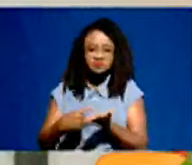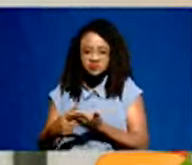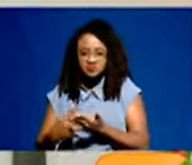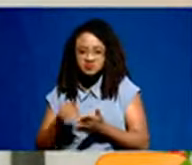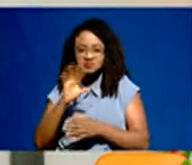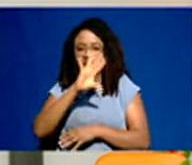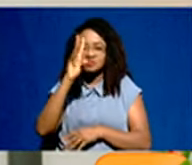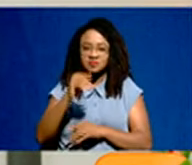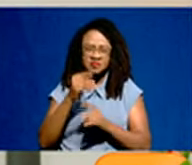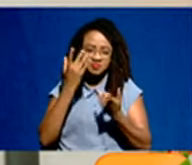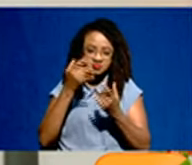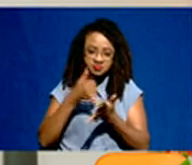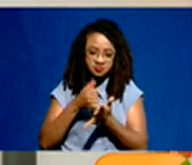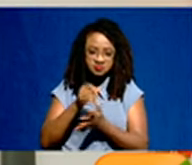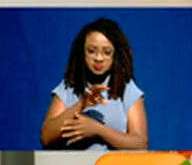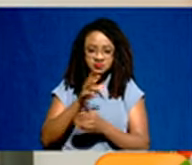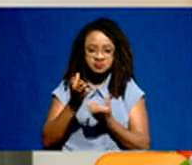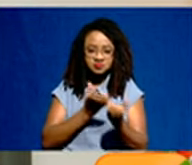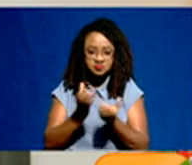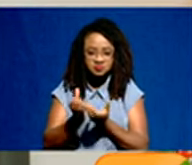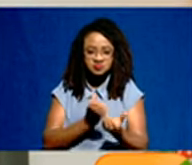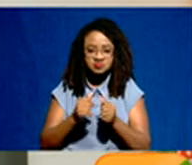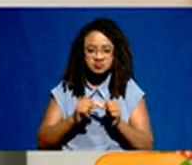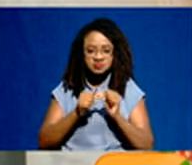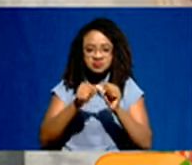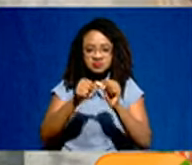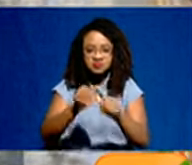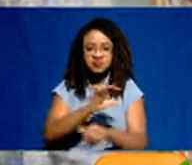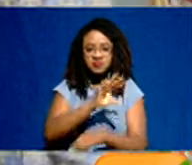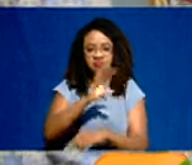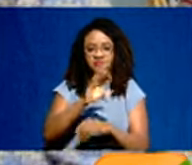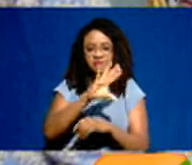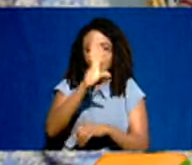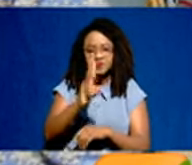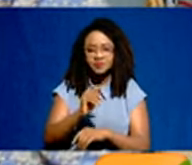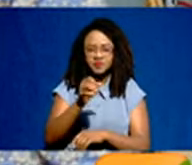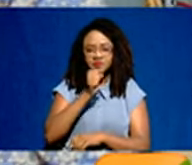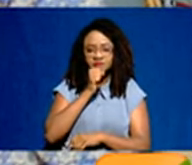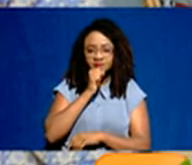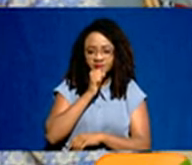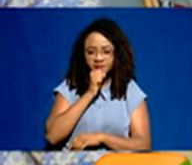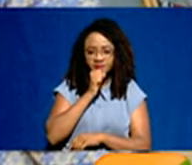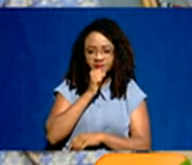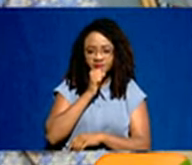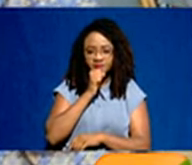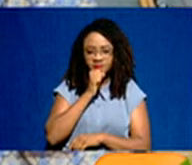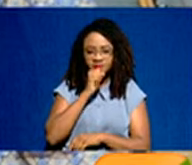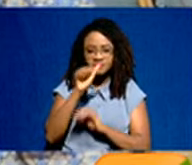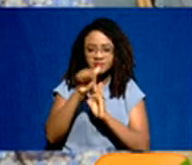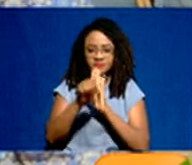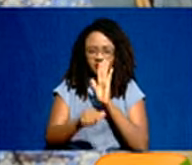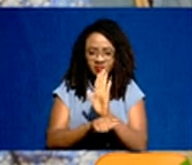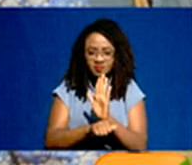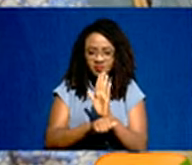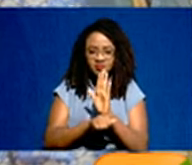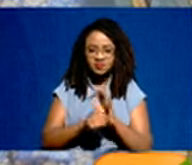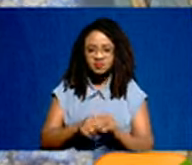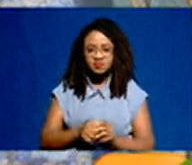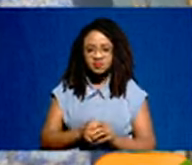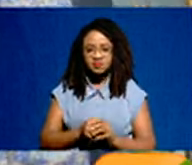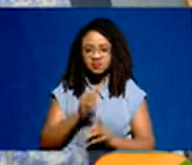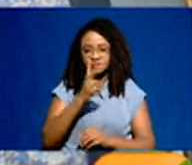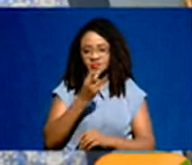AU initiatives, including the Africa Continental Free Trade Area, as well as Africa 50 and